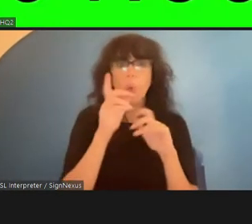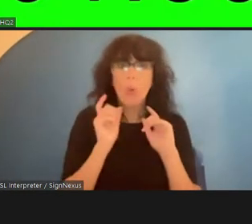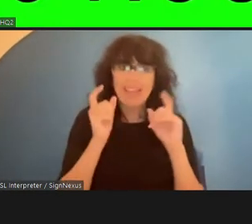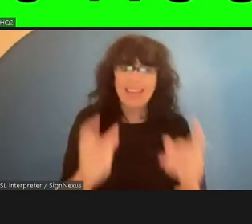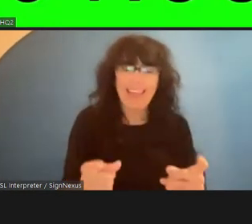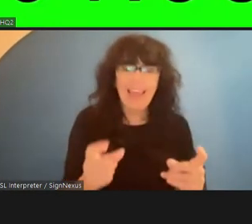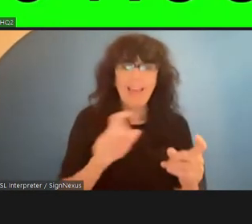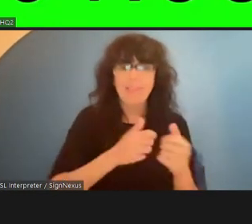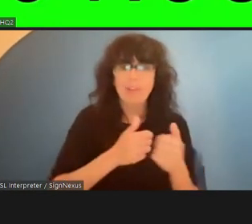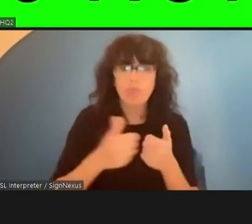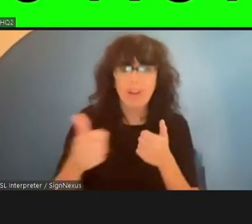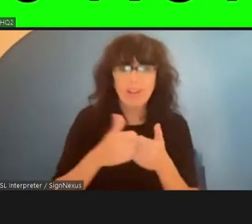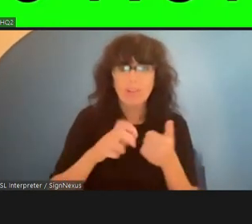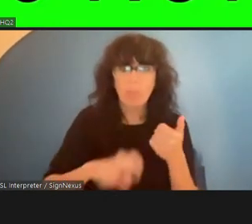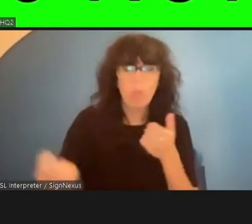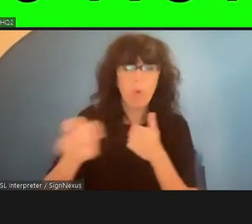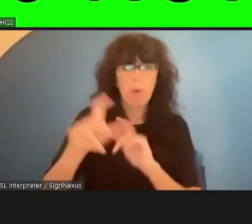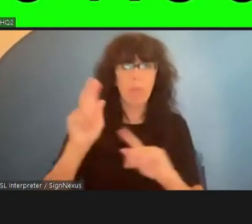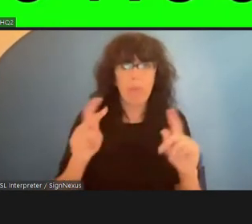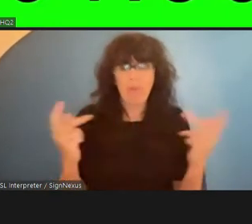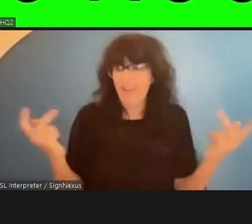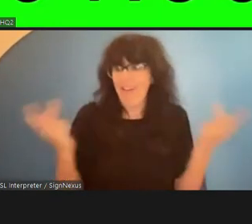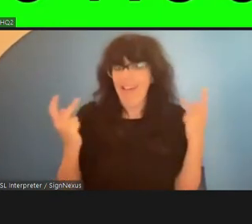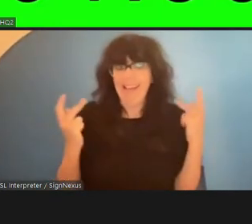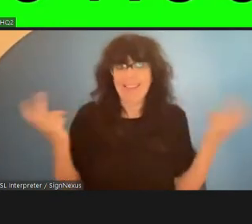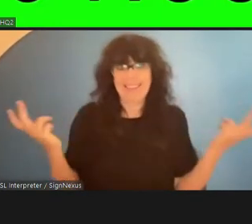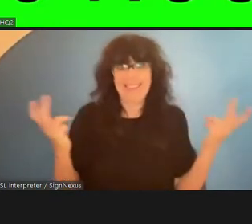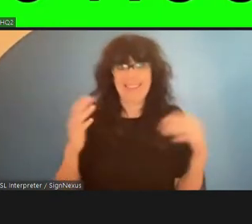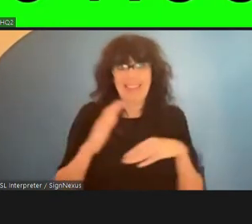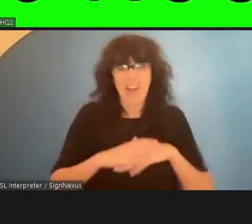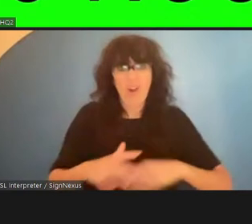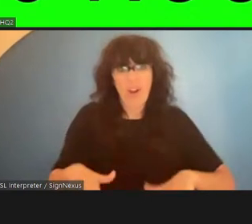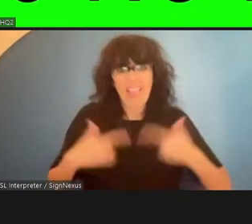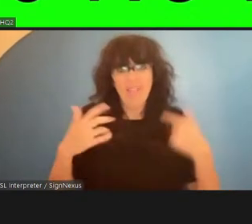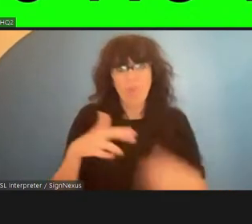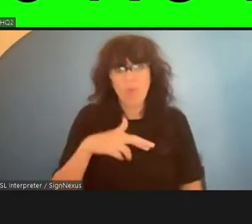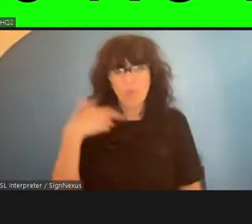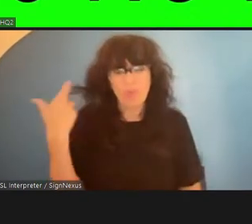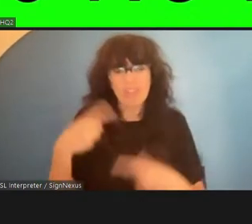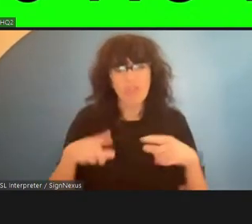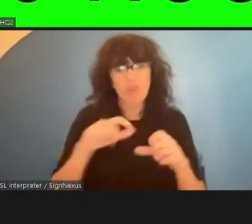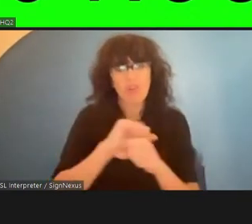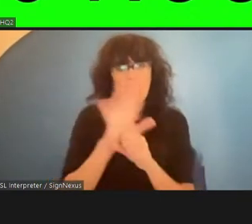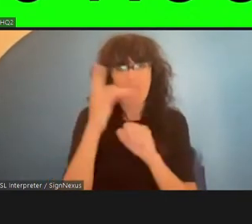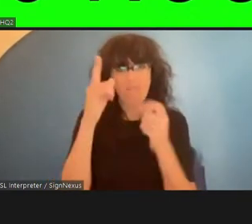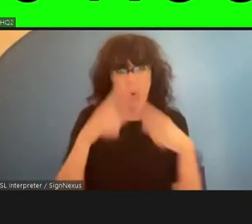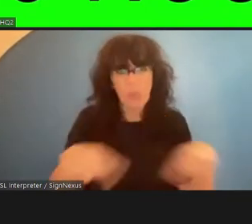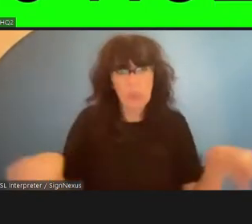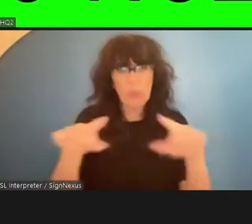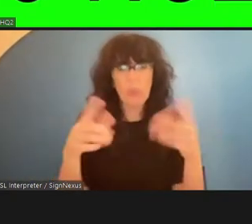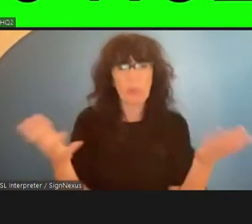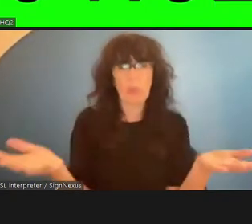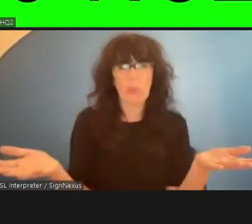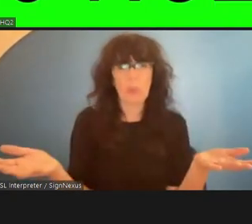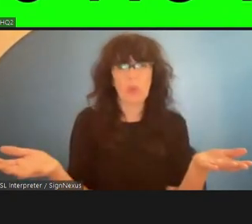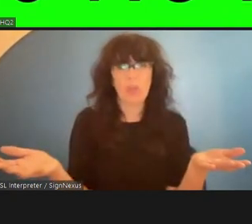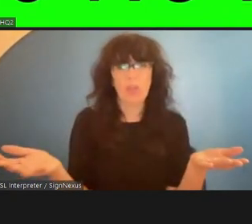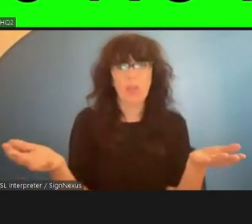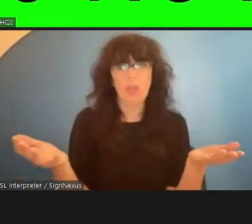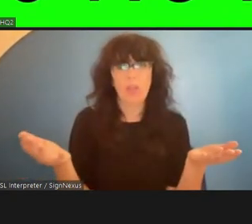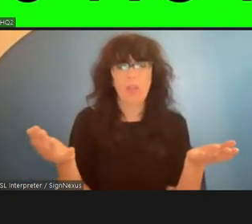it is us all this we put our live at risk for you guys and most of you whoever are